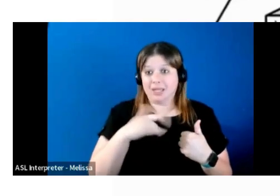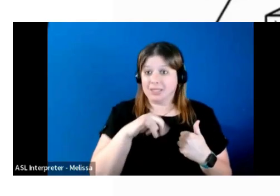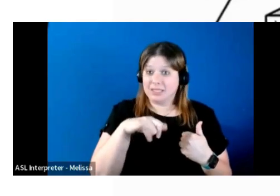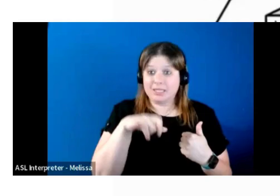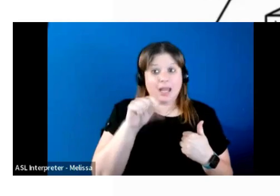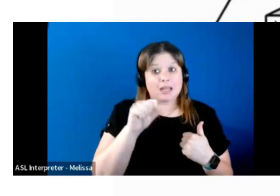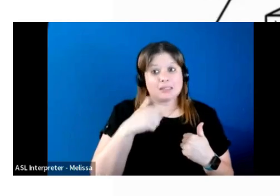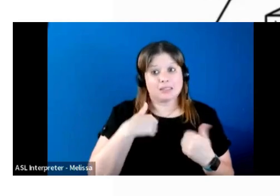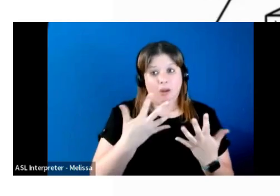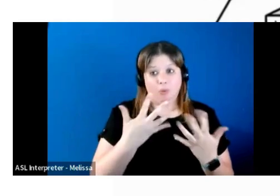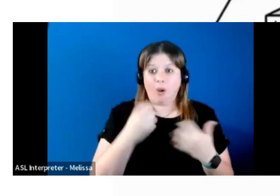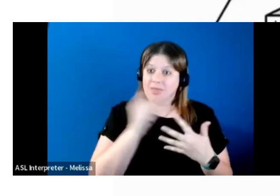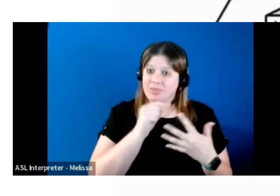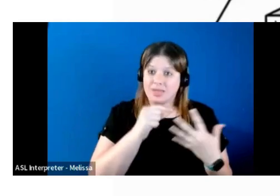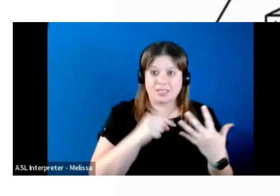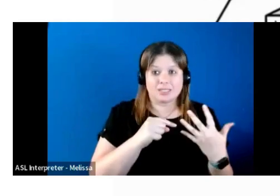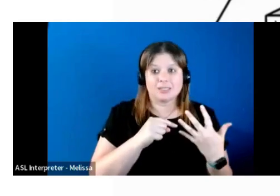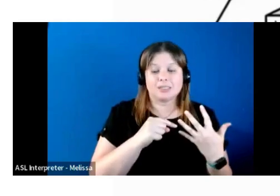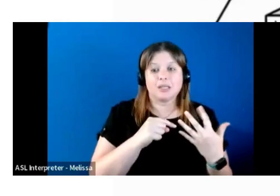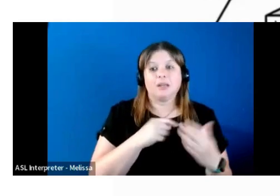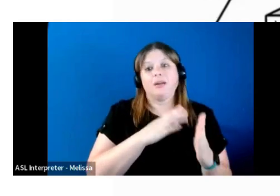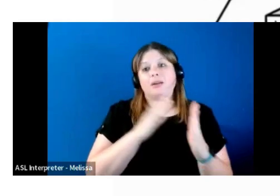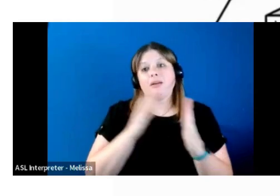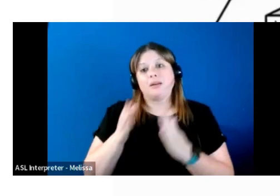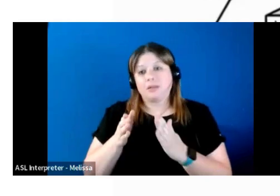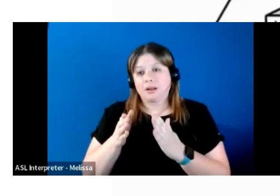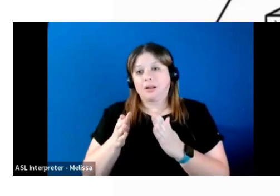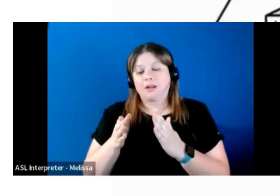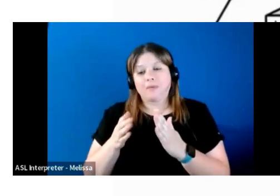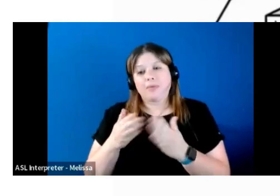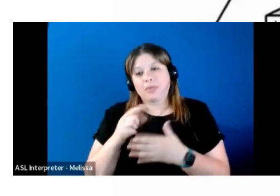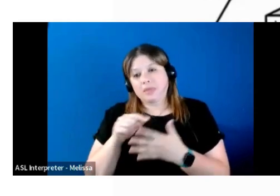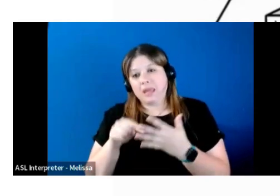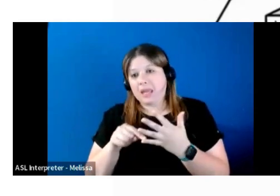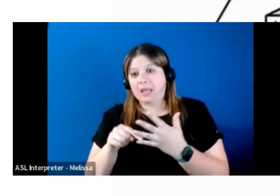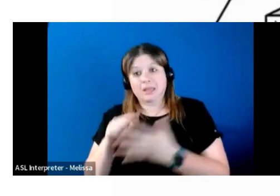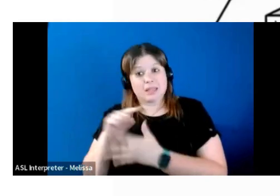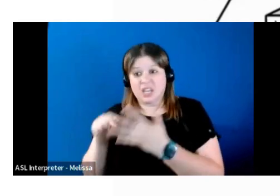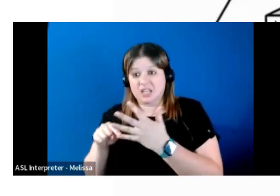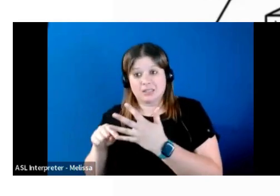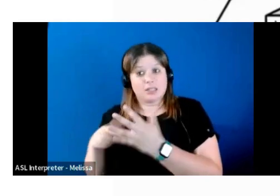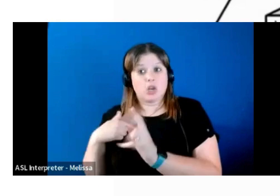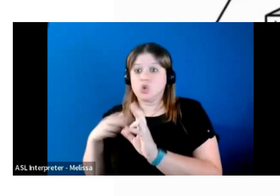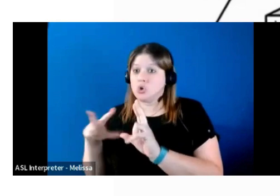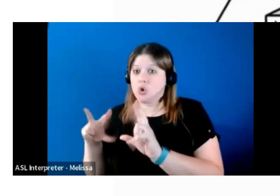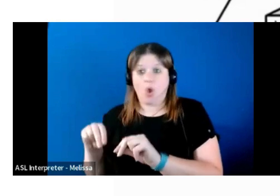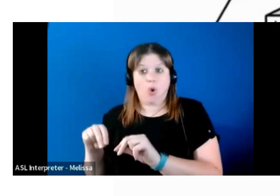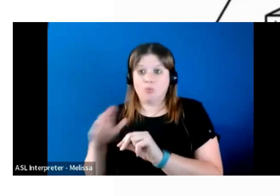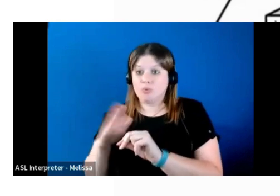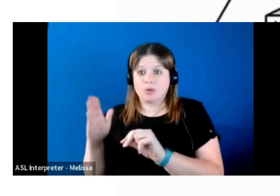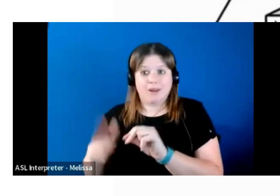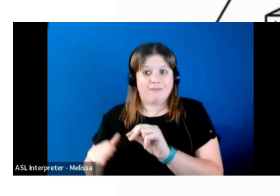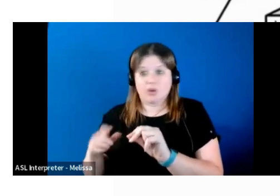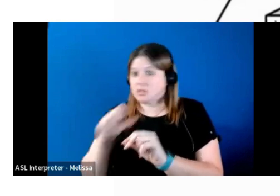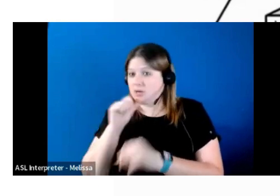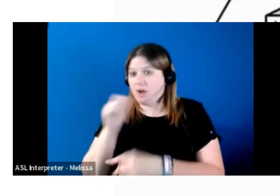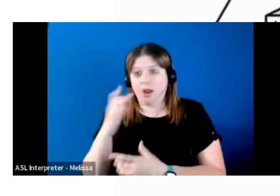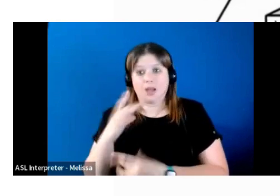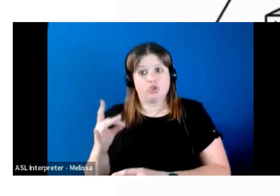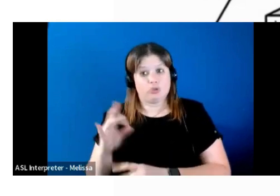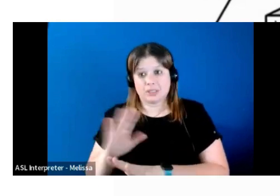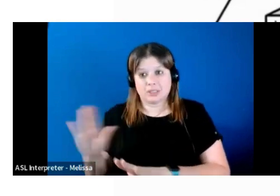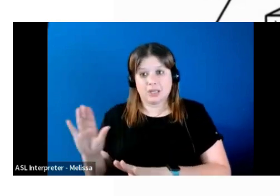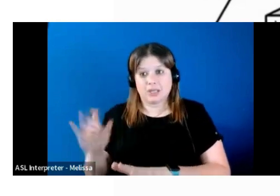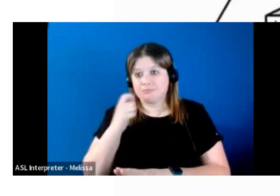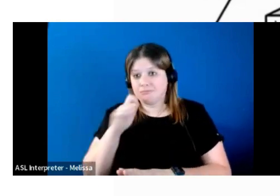want that. These are the things that I would be like, nope, not gonna do that, not interested in that.